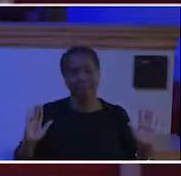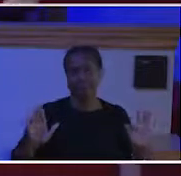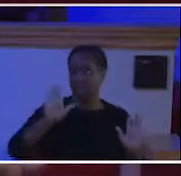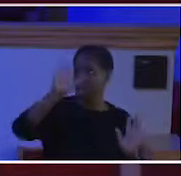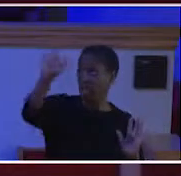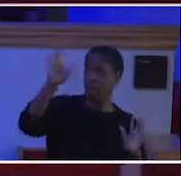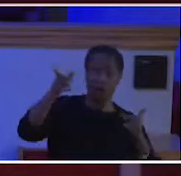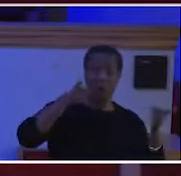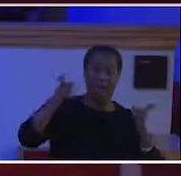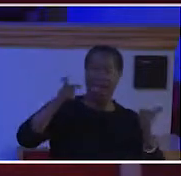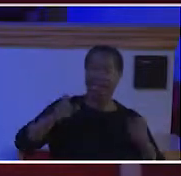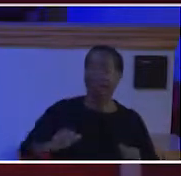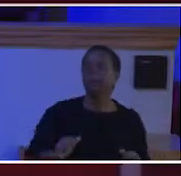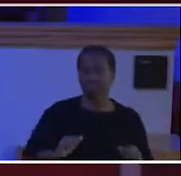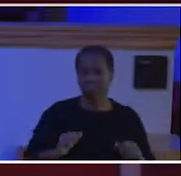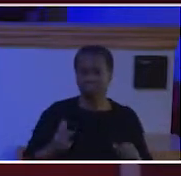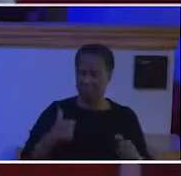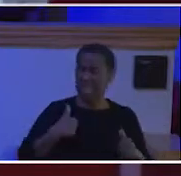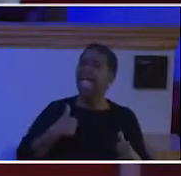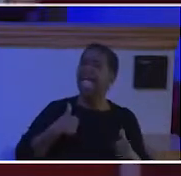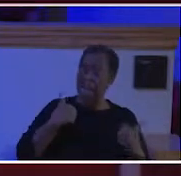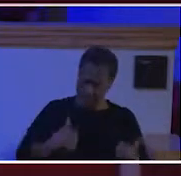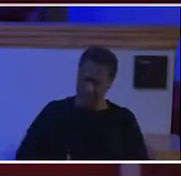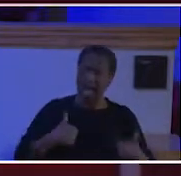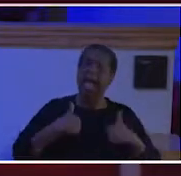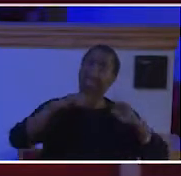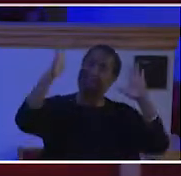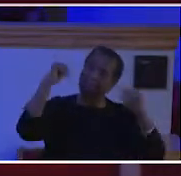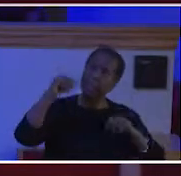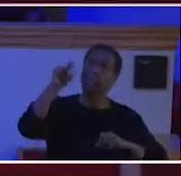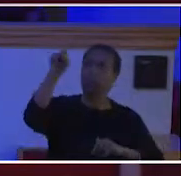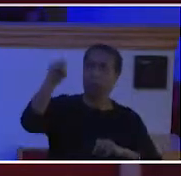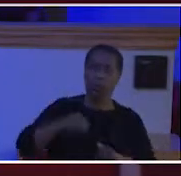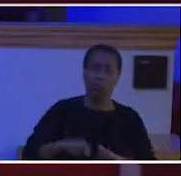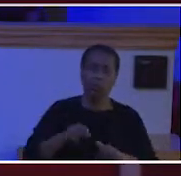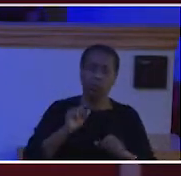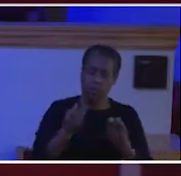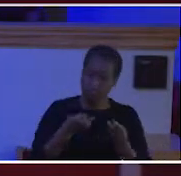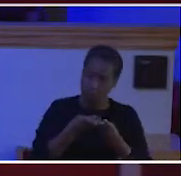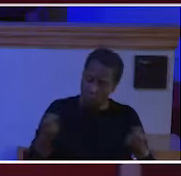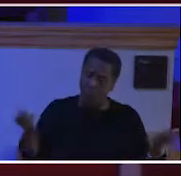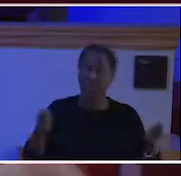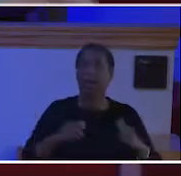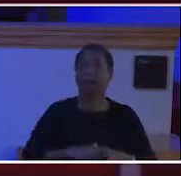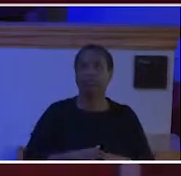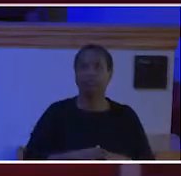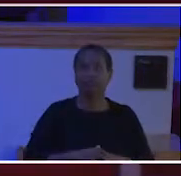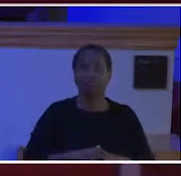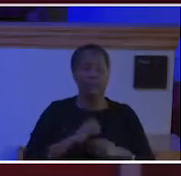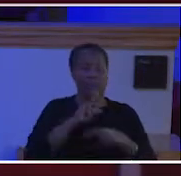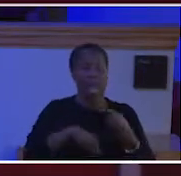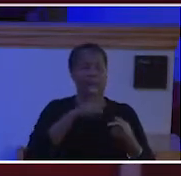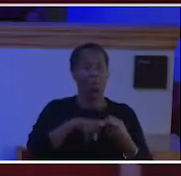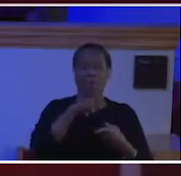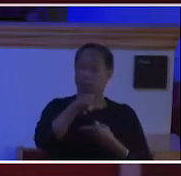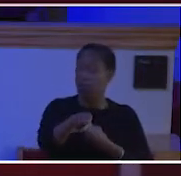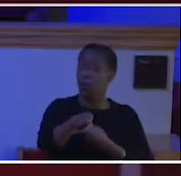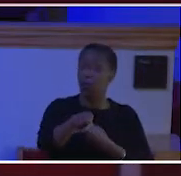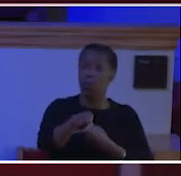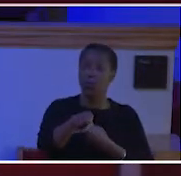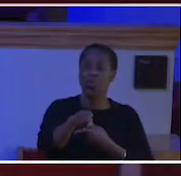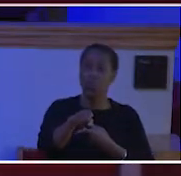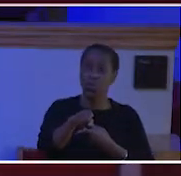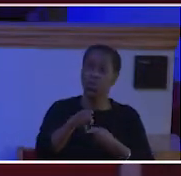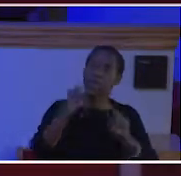your hands, and I'm expecting you to work it out. And when you get to a level